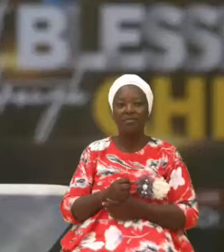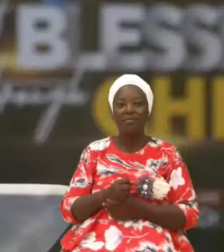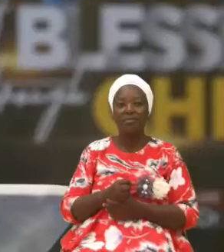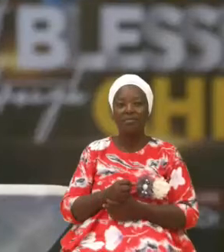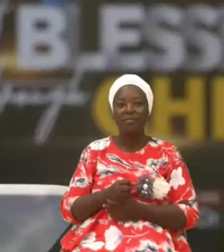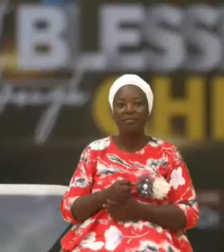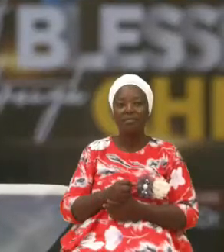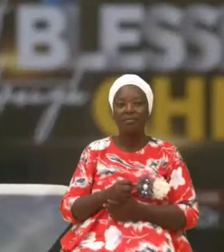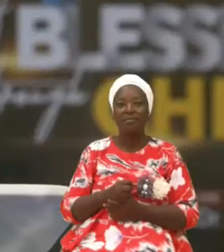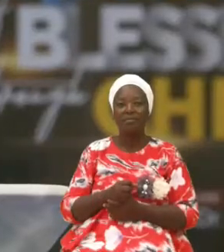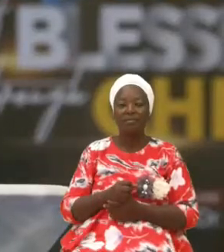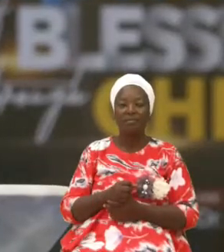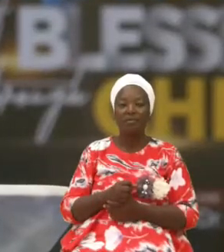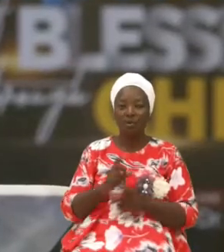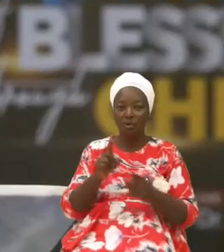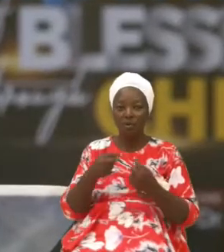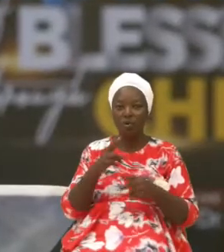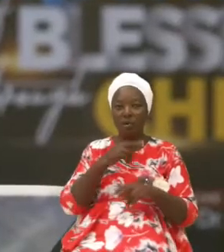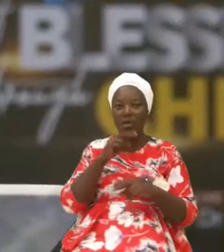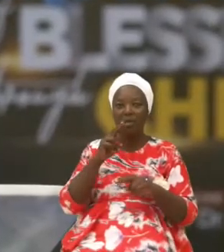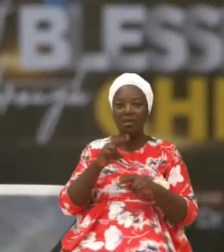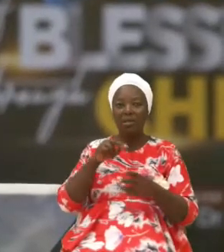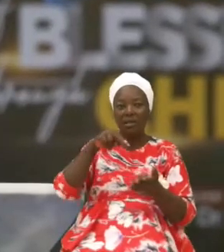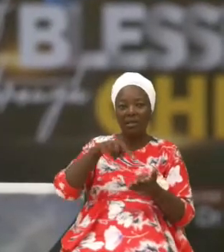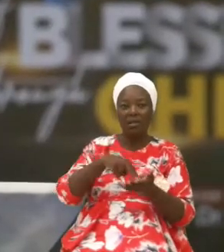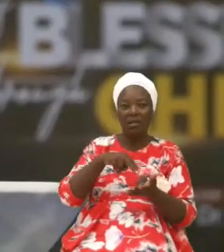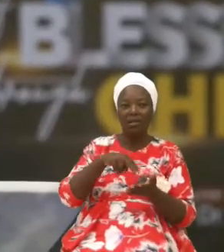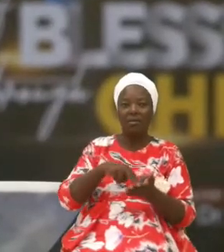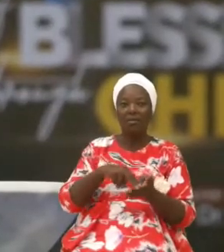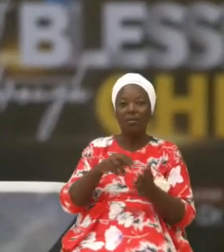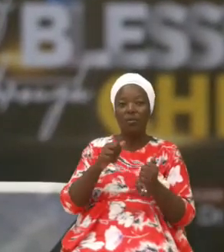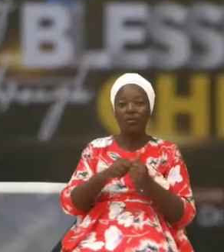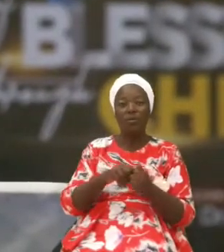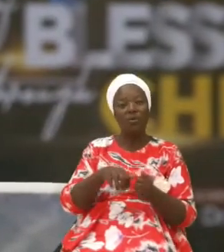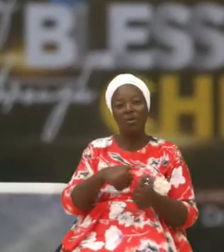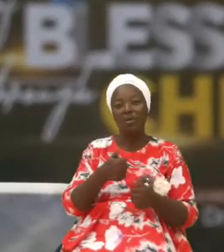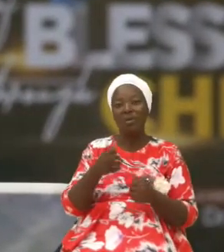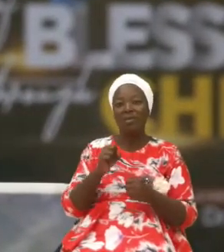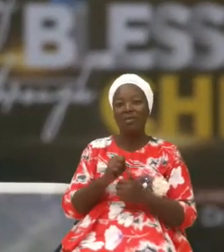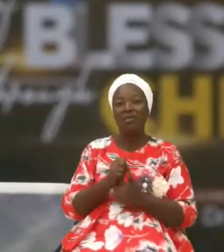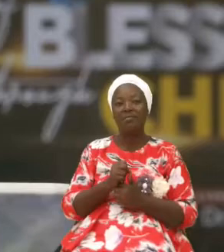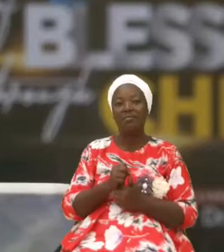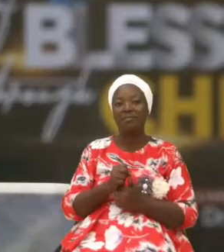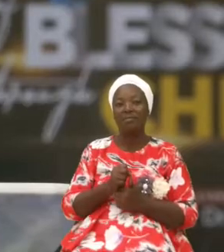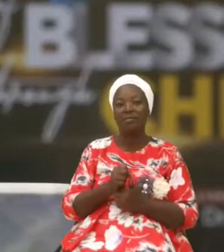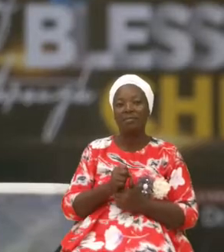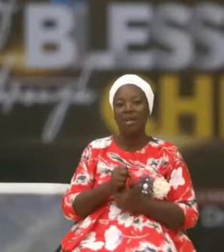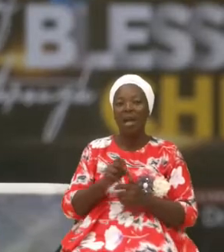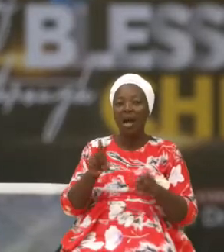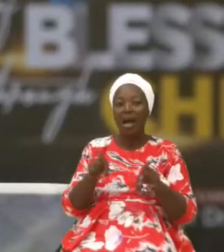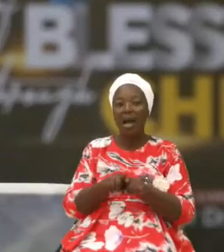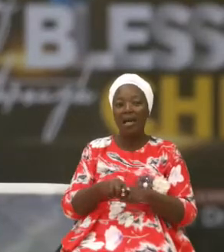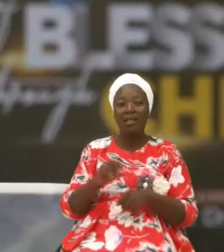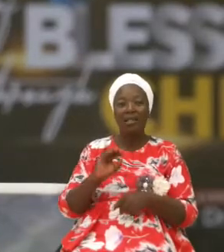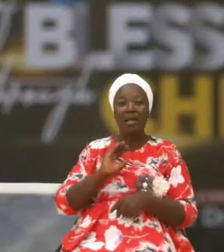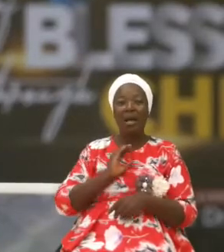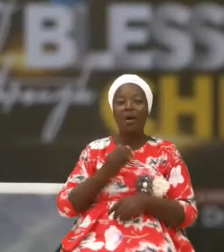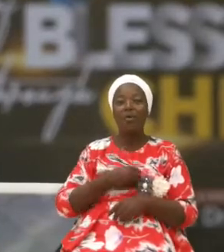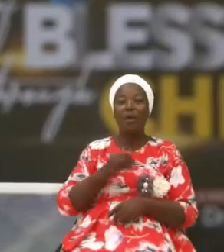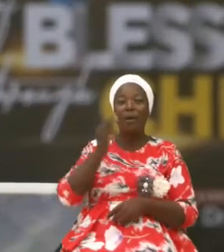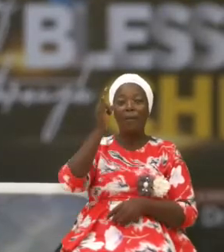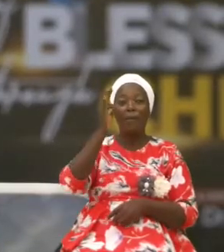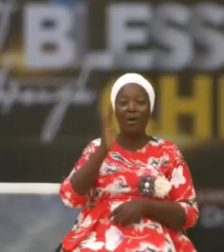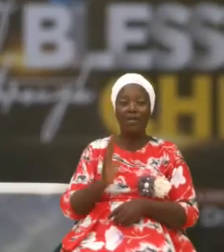Now, counselors, you get seated. Or rather, rise up together with